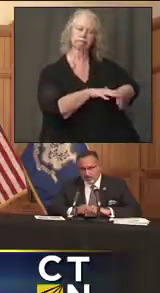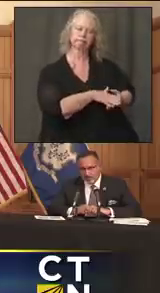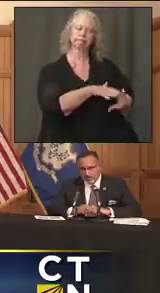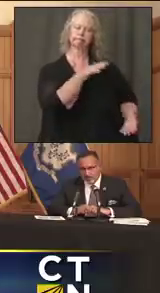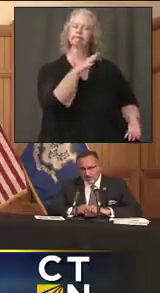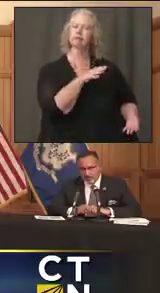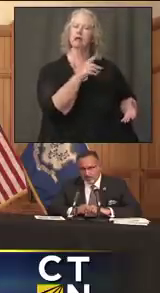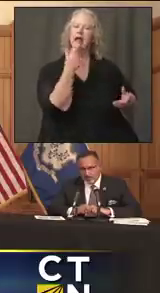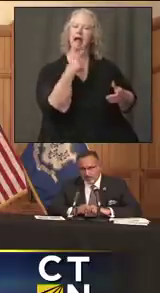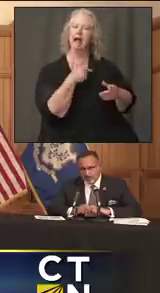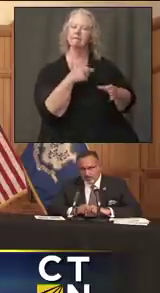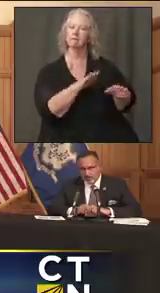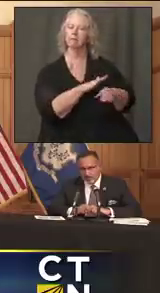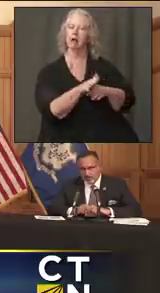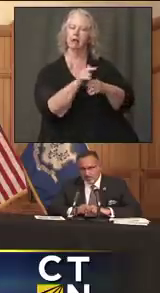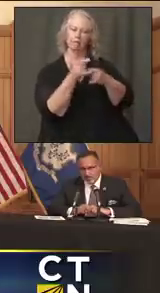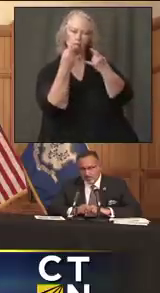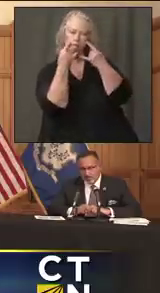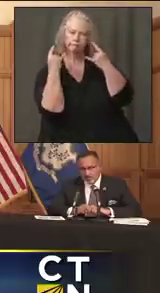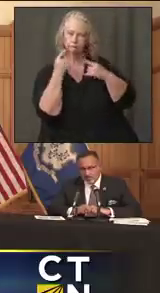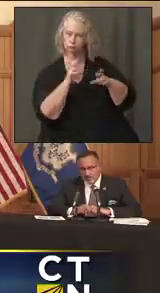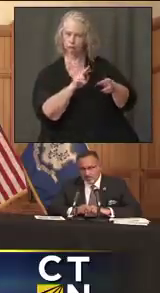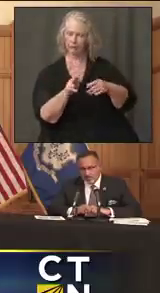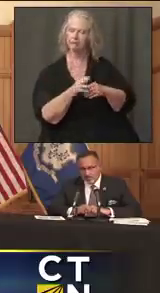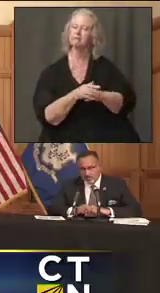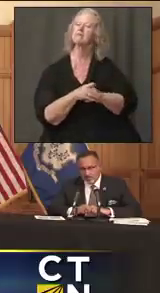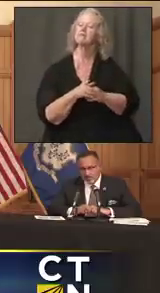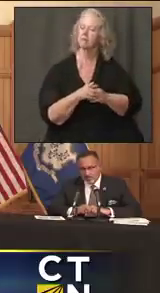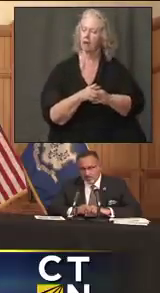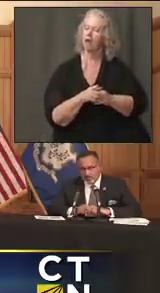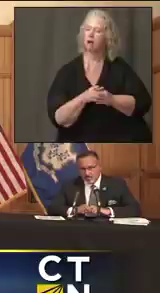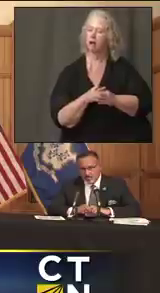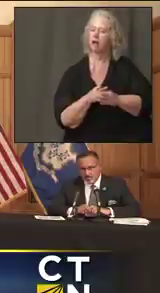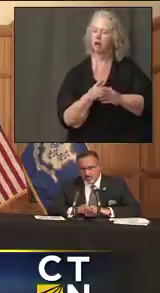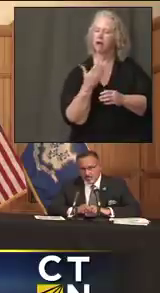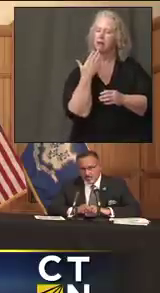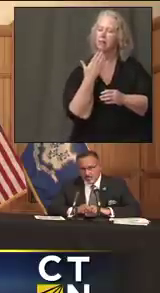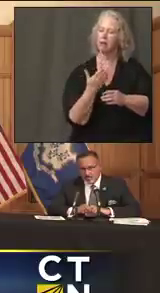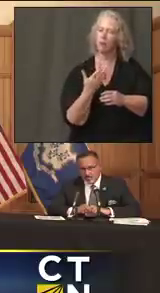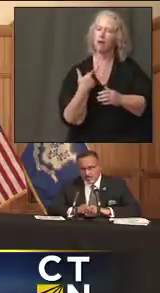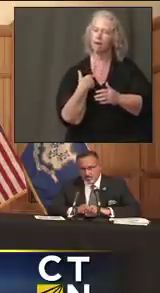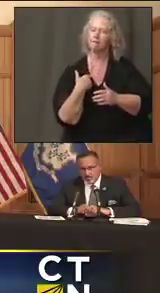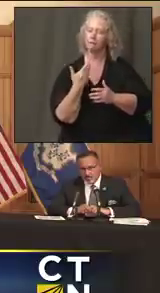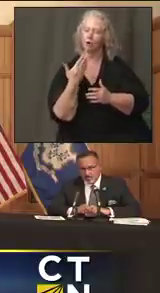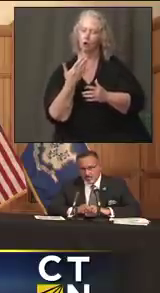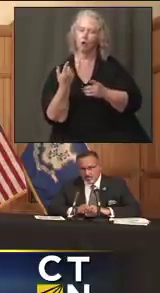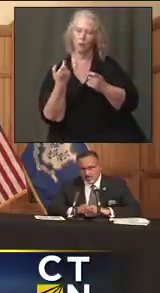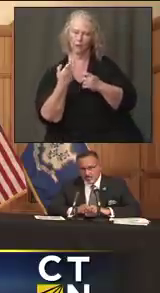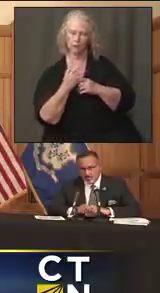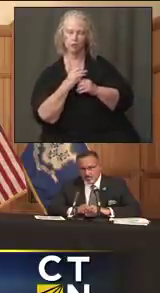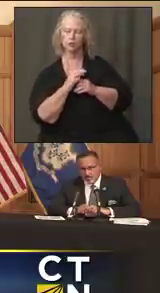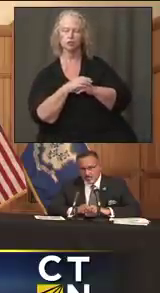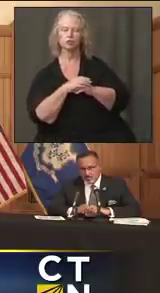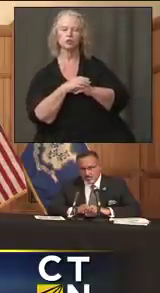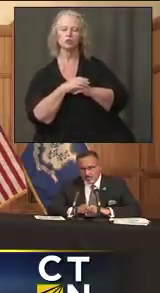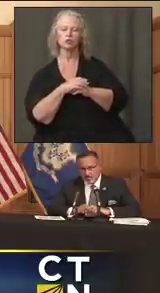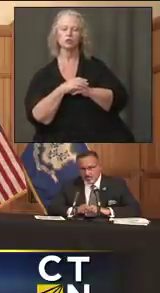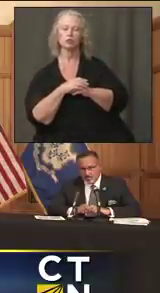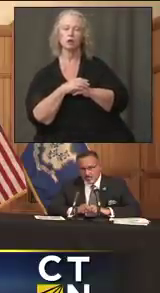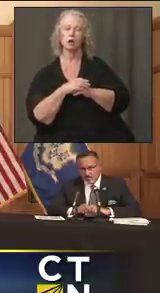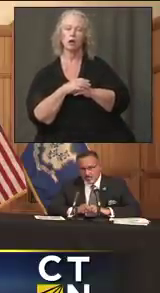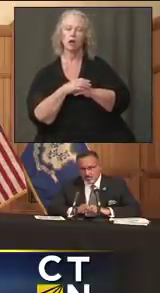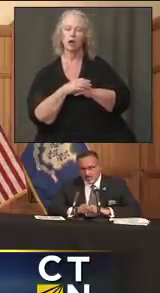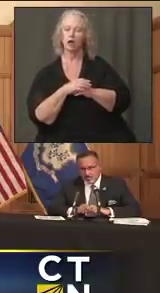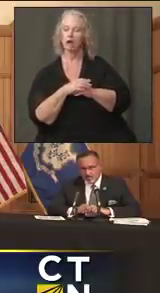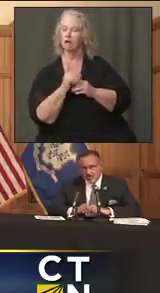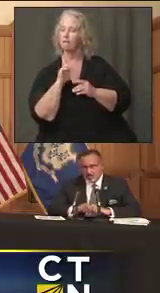Josh, you want to take that? Yeah, no, it's a great question, Paul. Thank you for that. We actually, in the midst of all of the reopening activities, all